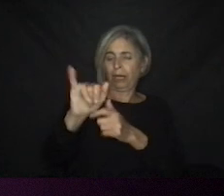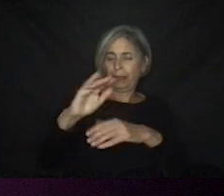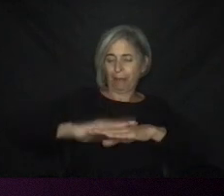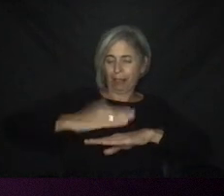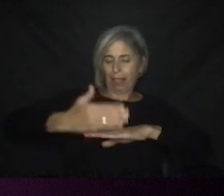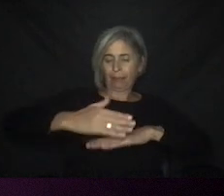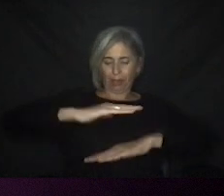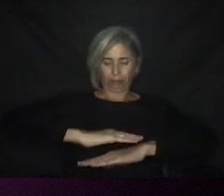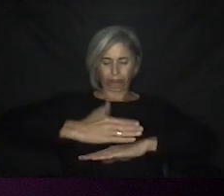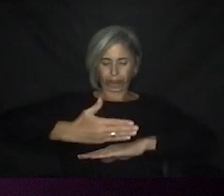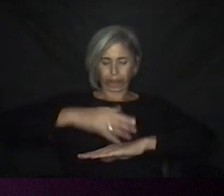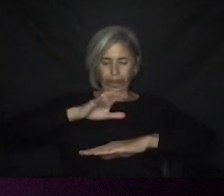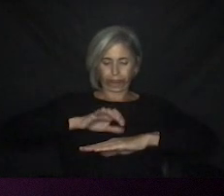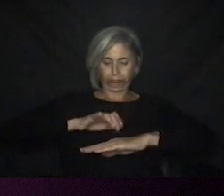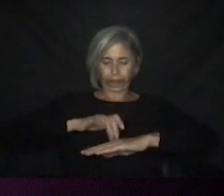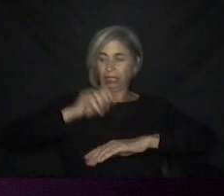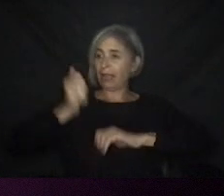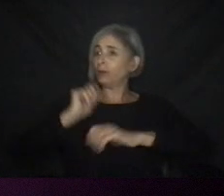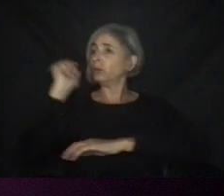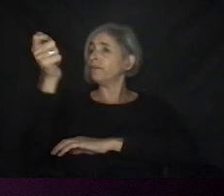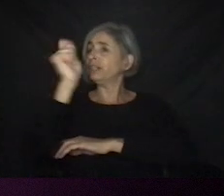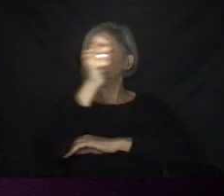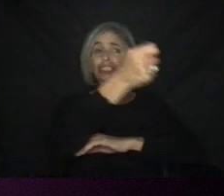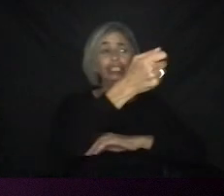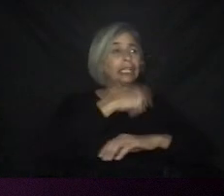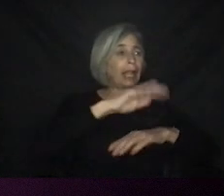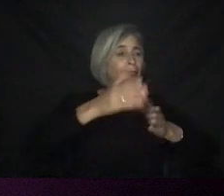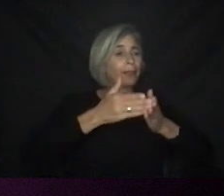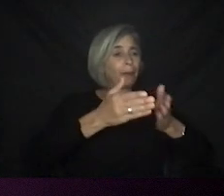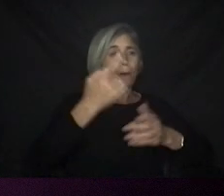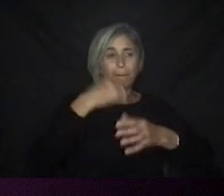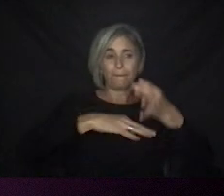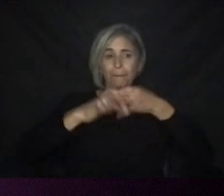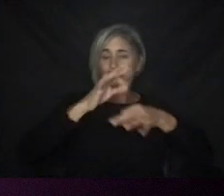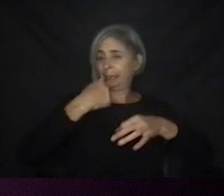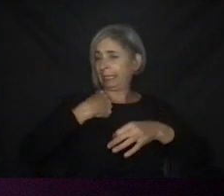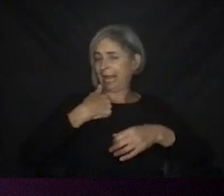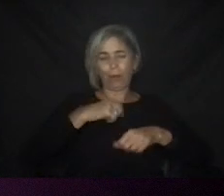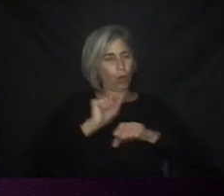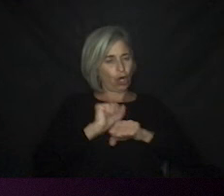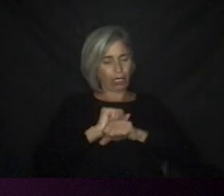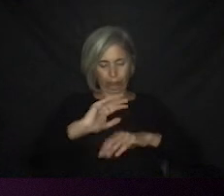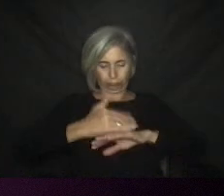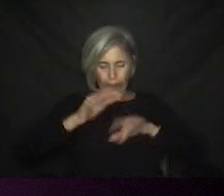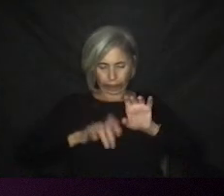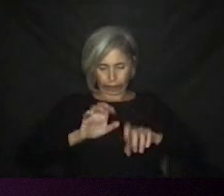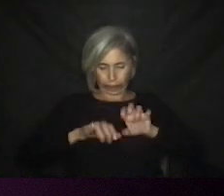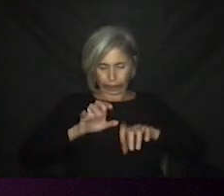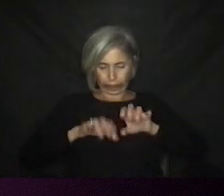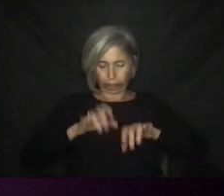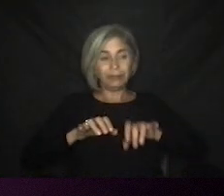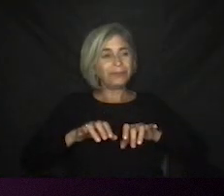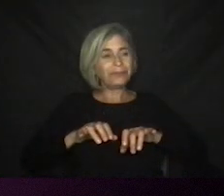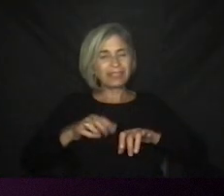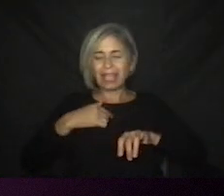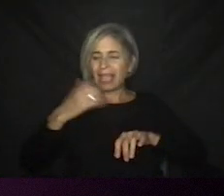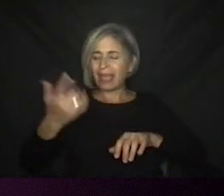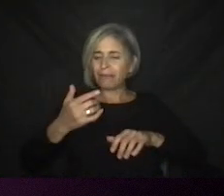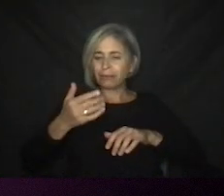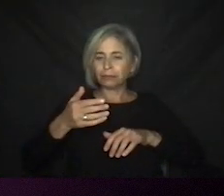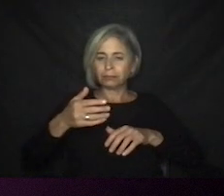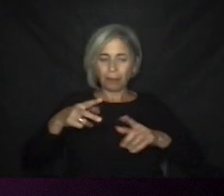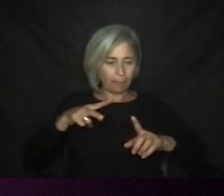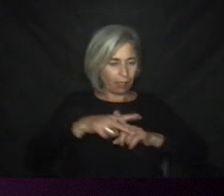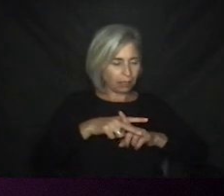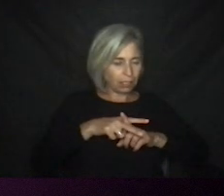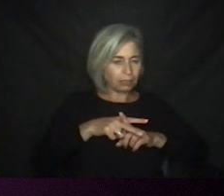lap where everybody's fishing on the boat, and except me because I'm working, and I've got a device plugged